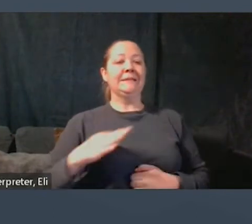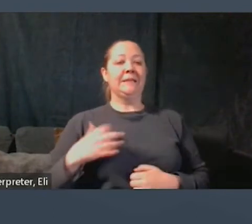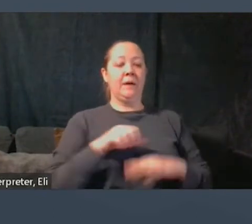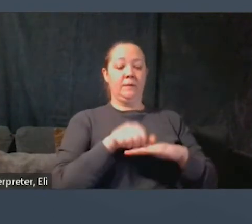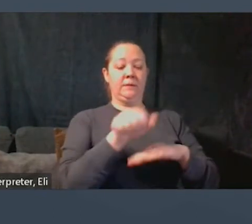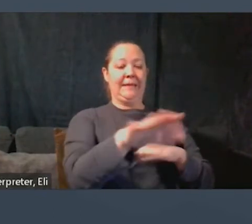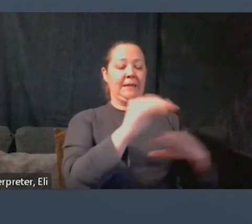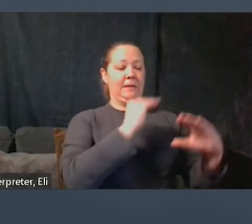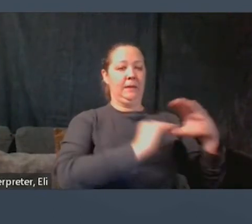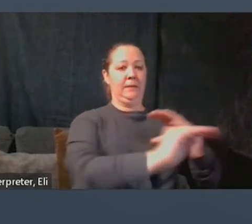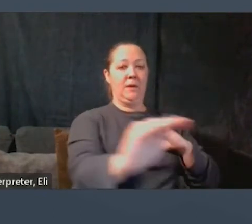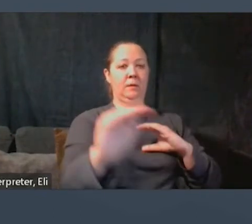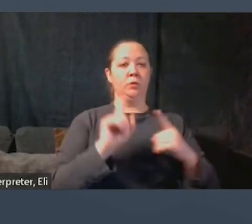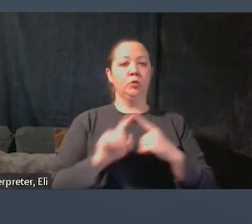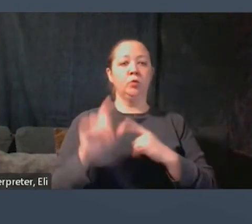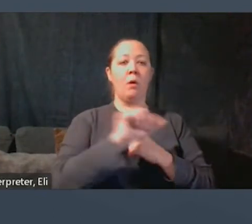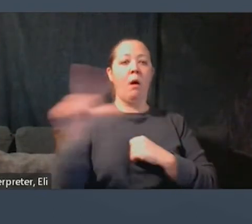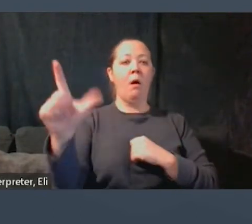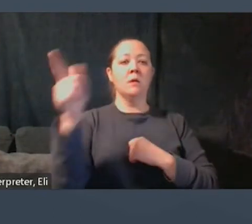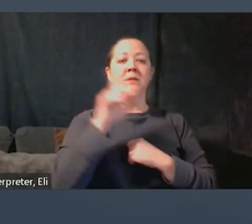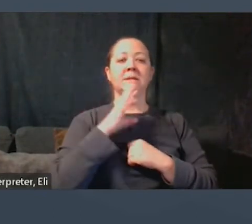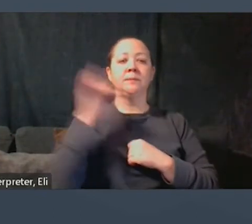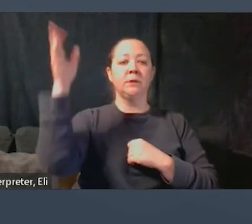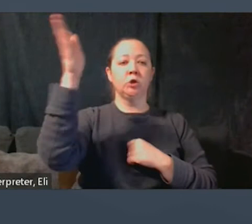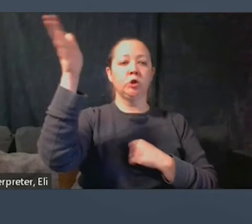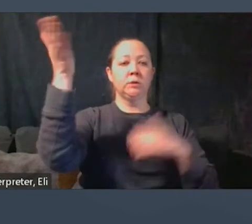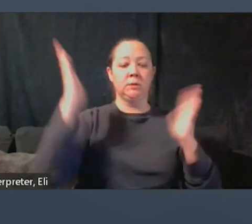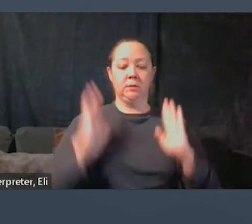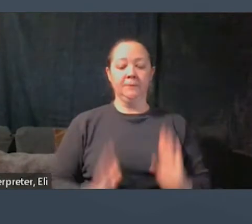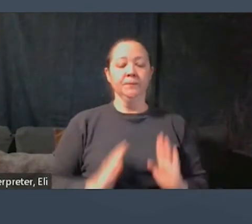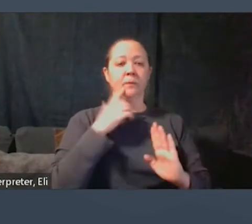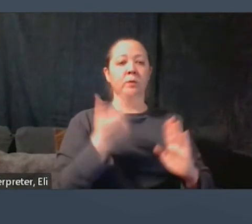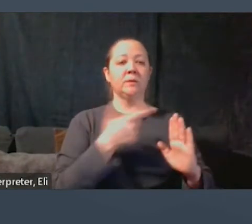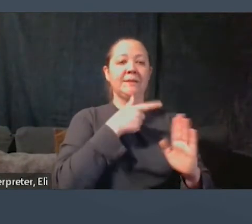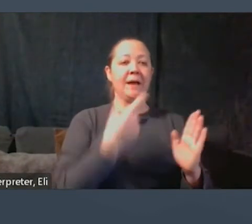of the registered speakers who signed up for the December 10th, 2020 meeting,